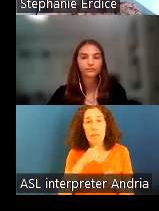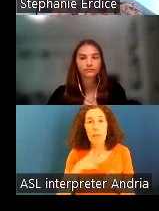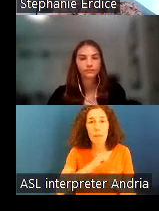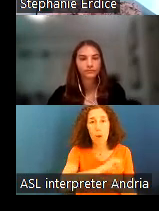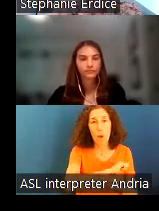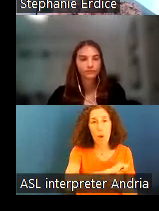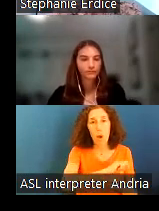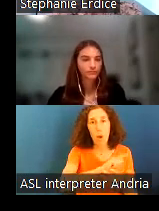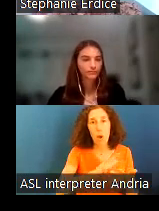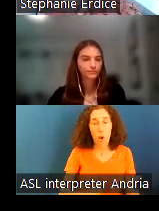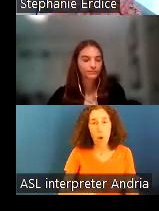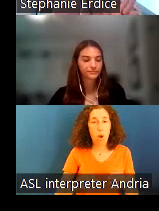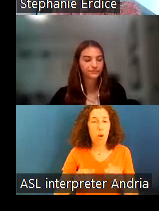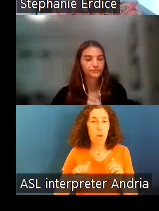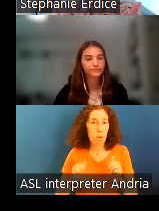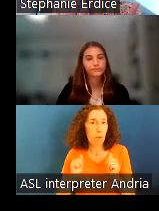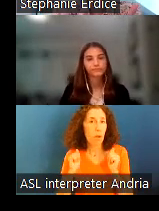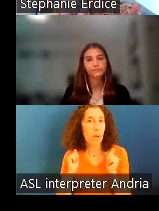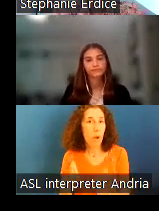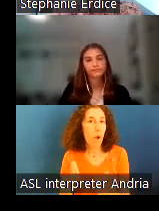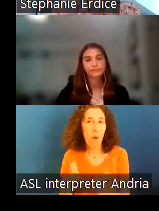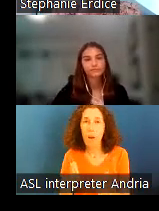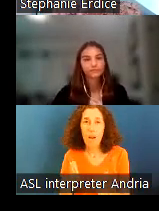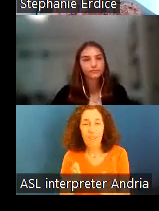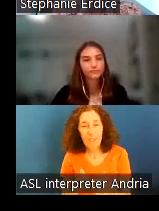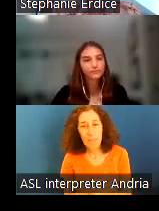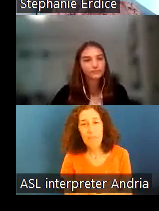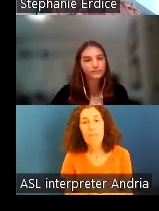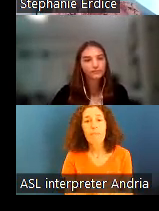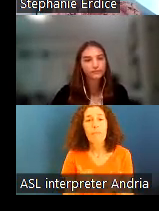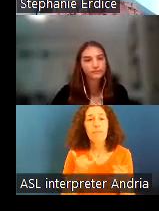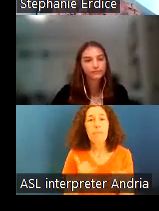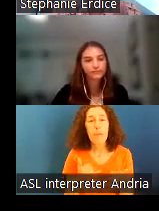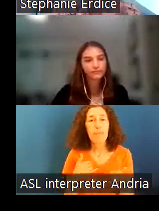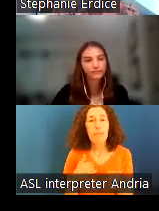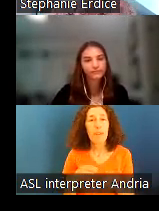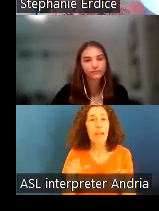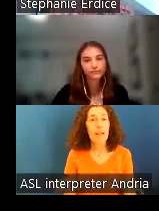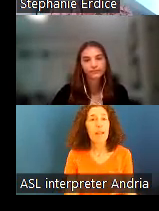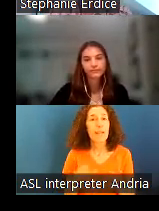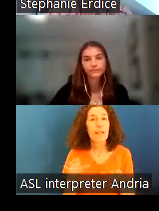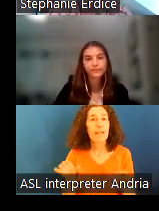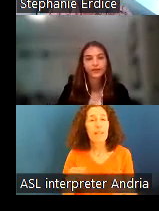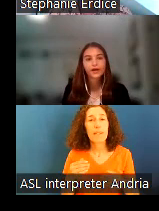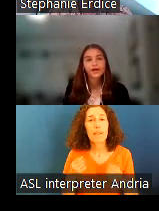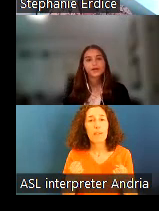much self-care techniques in. So Alyssa's going to explain this exercise and how it can help you balance your